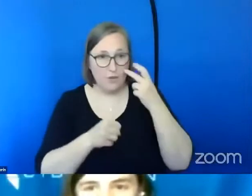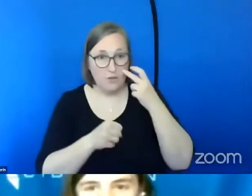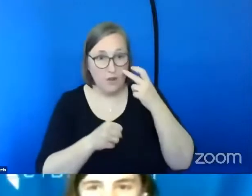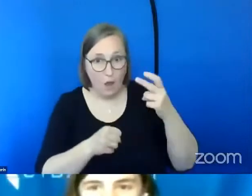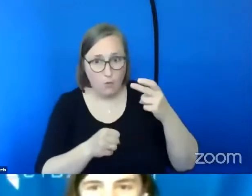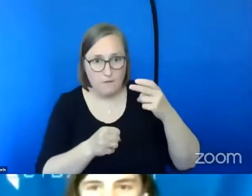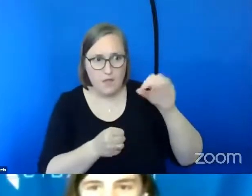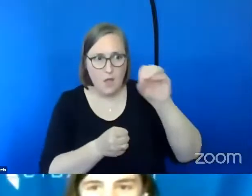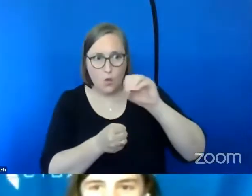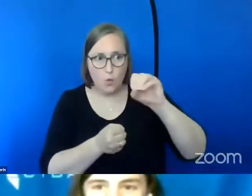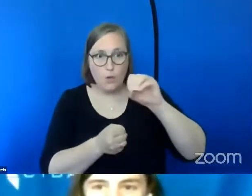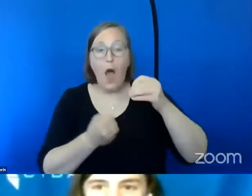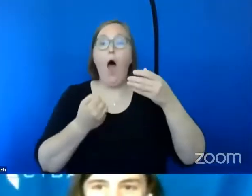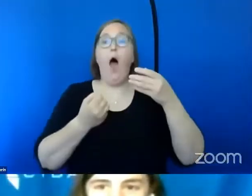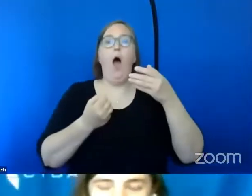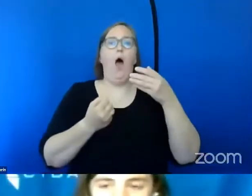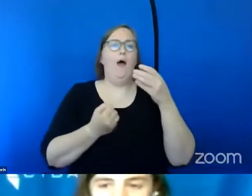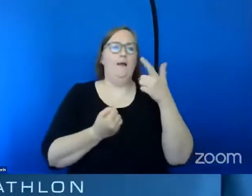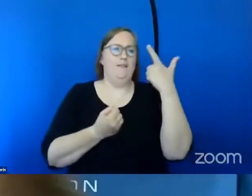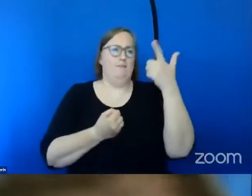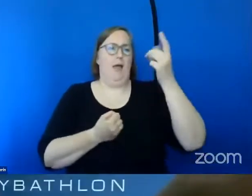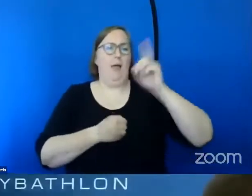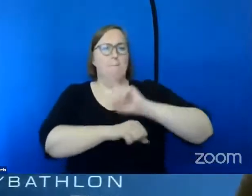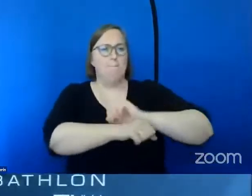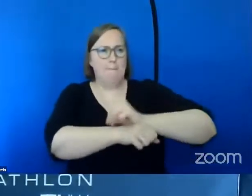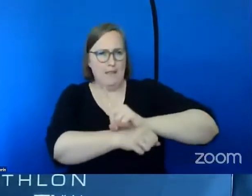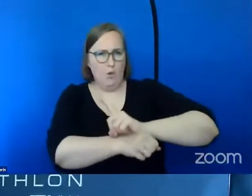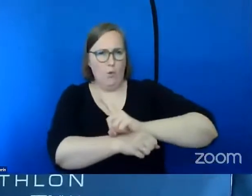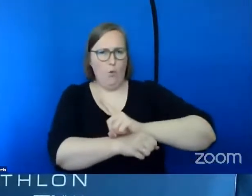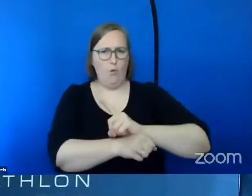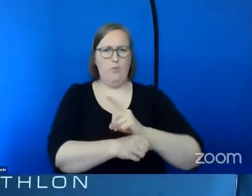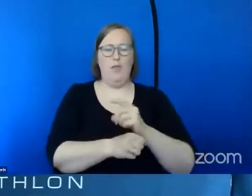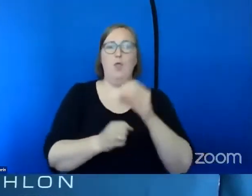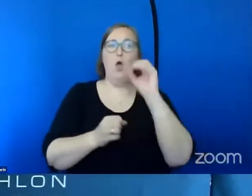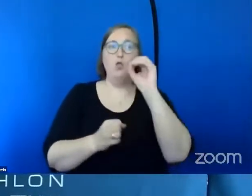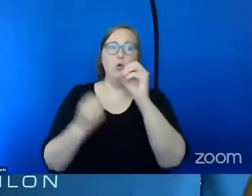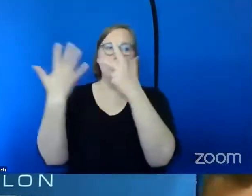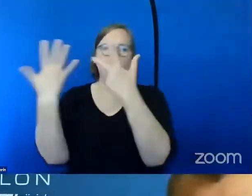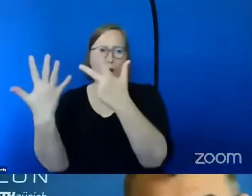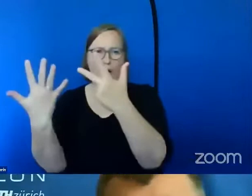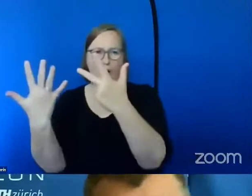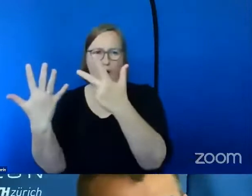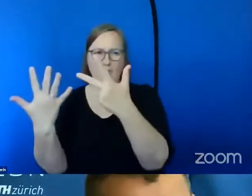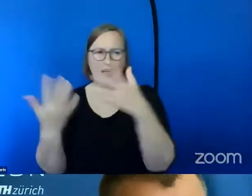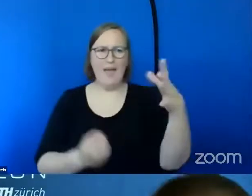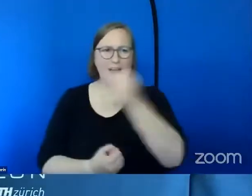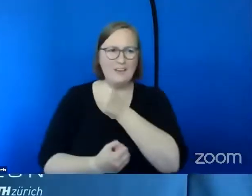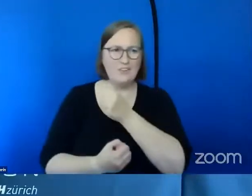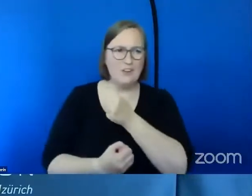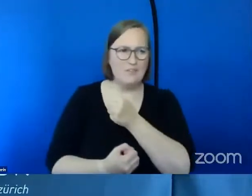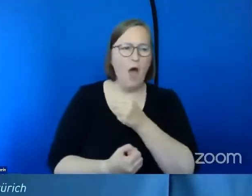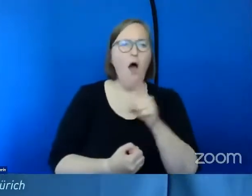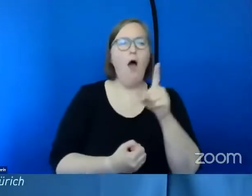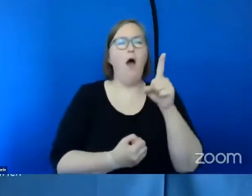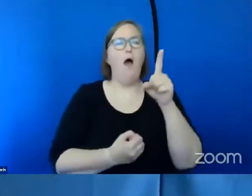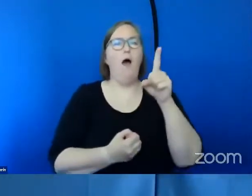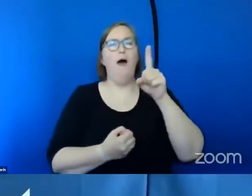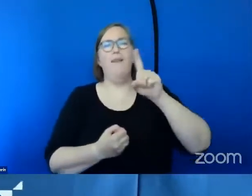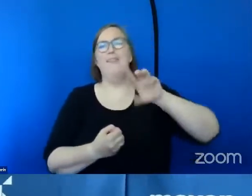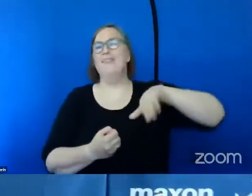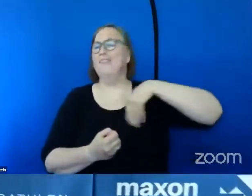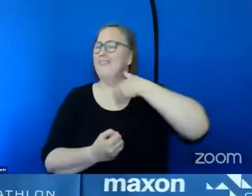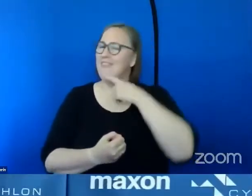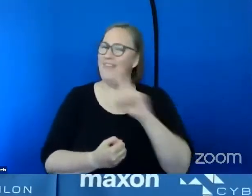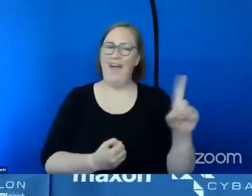that? He drops the marble onto the floor. TF means task failure. And Niska, who